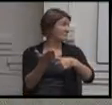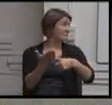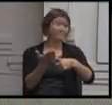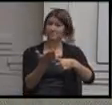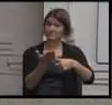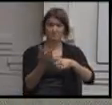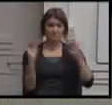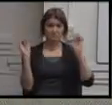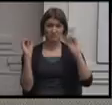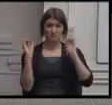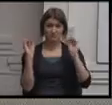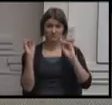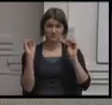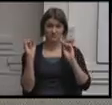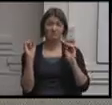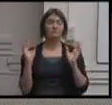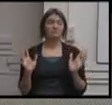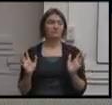right, so